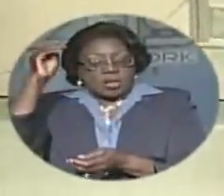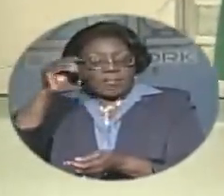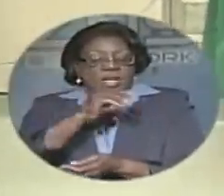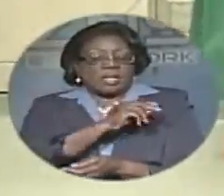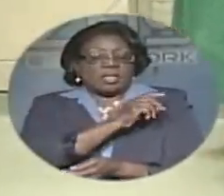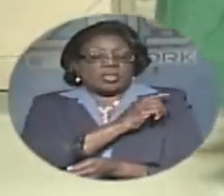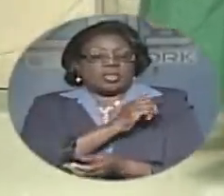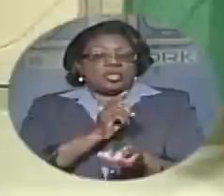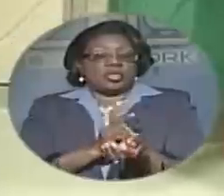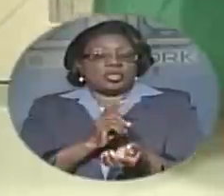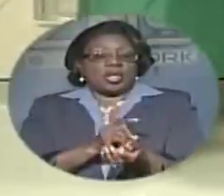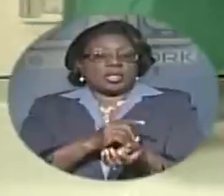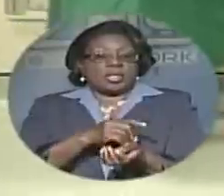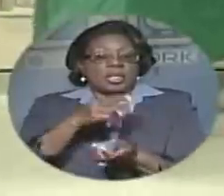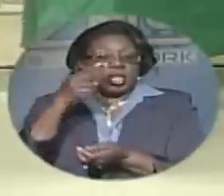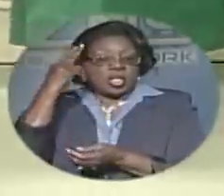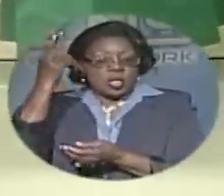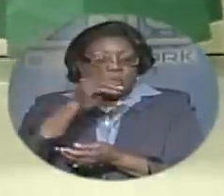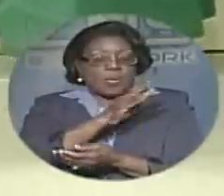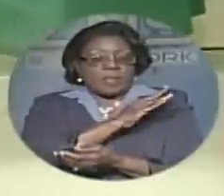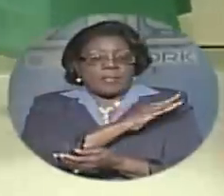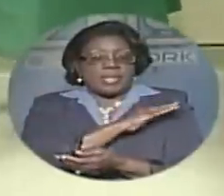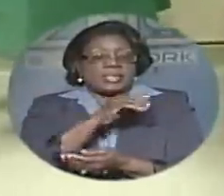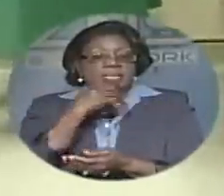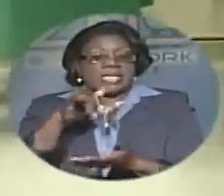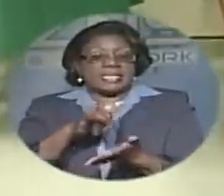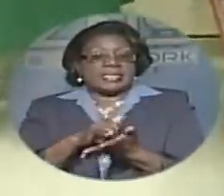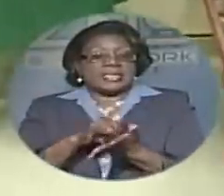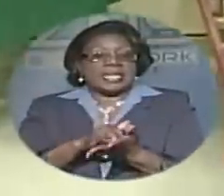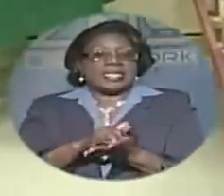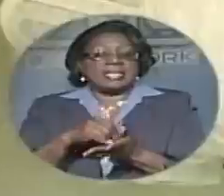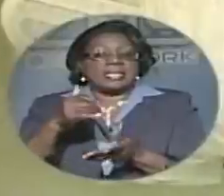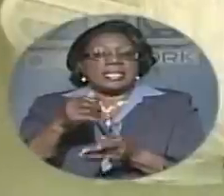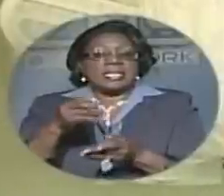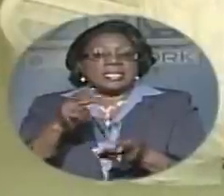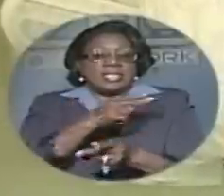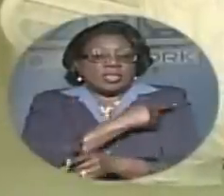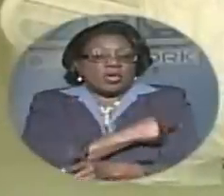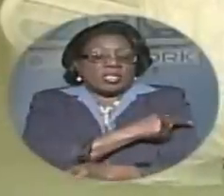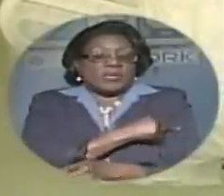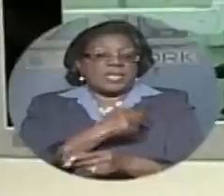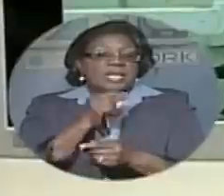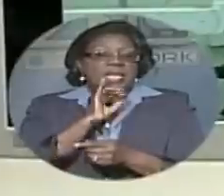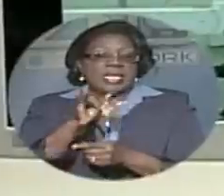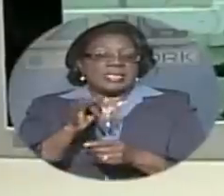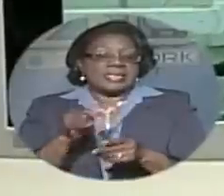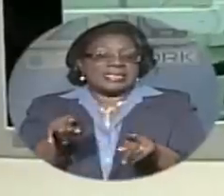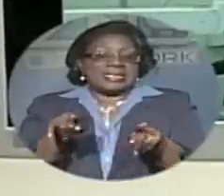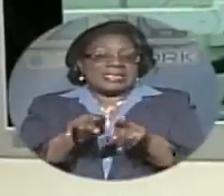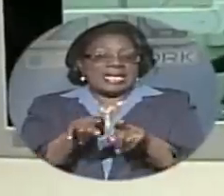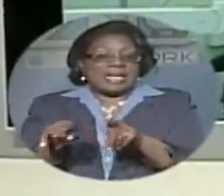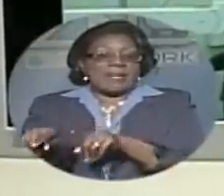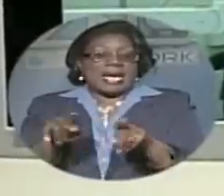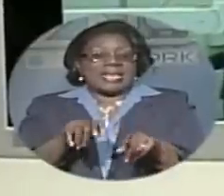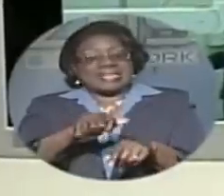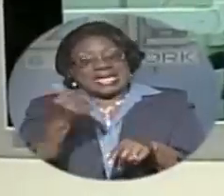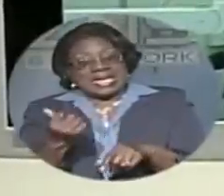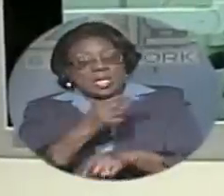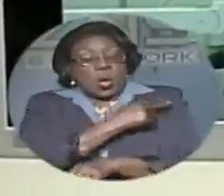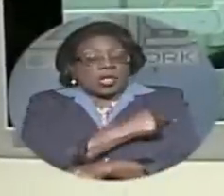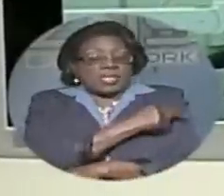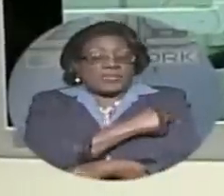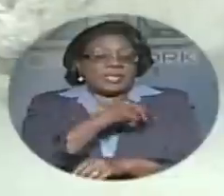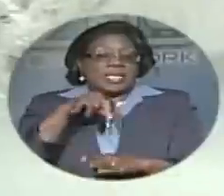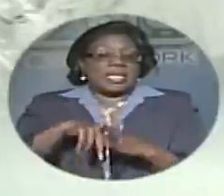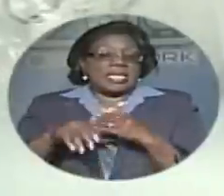are superior to those in New Providence, the Caribbean, and even some in the United States. He says this major undertaking is